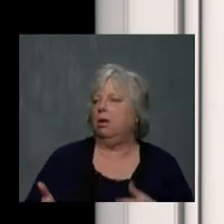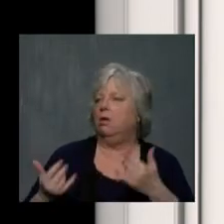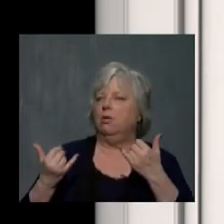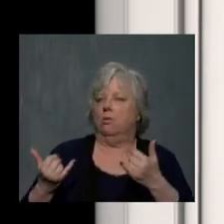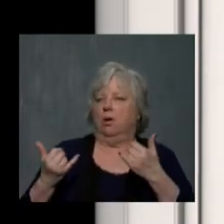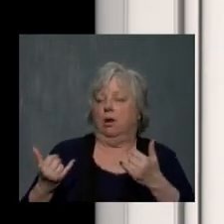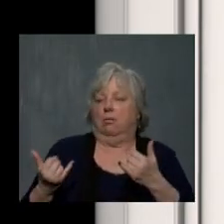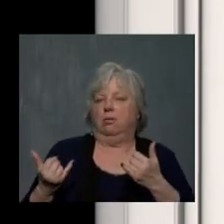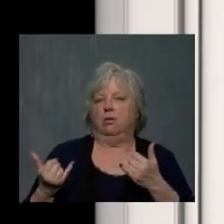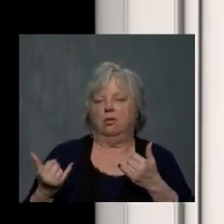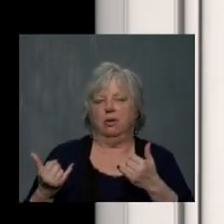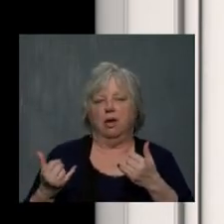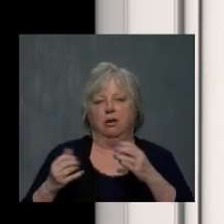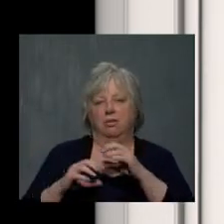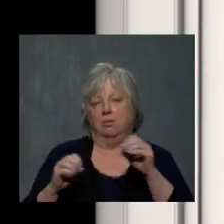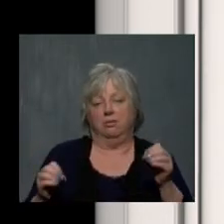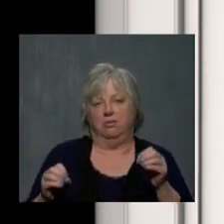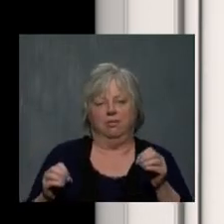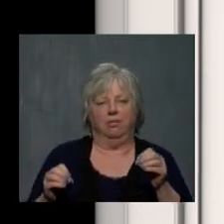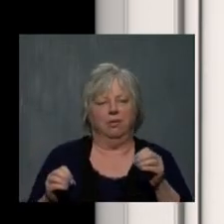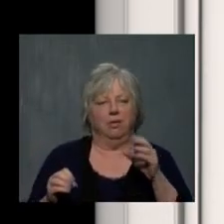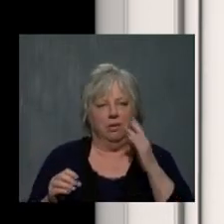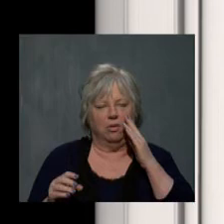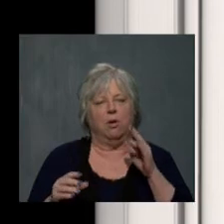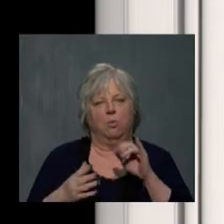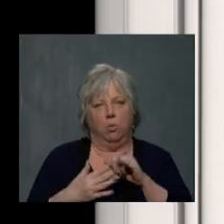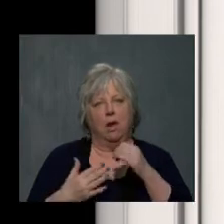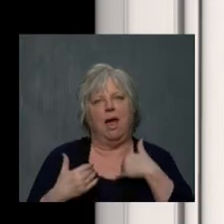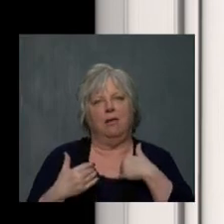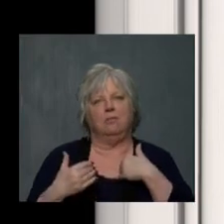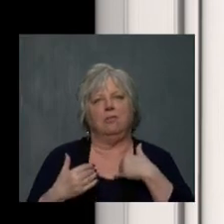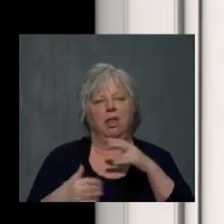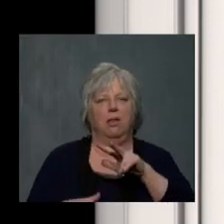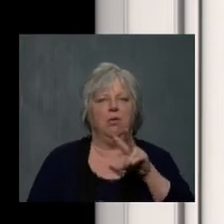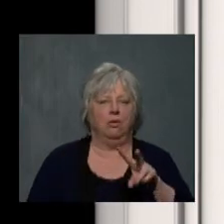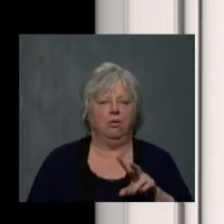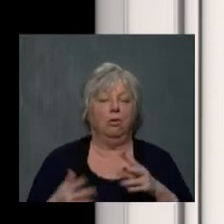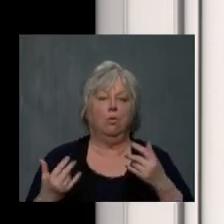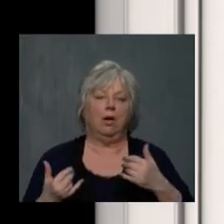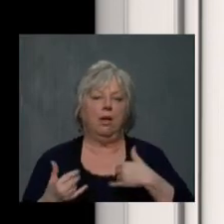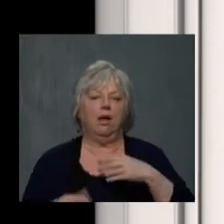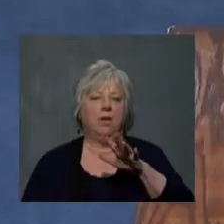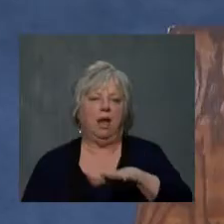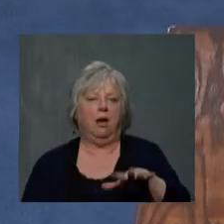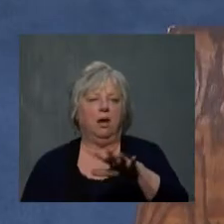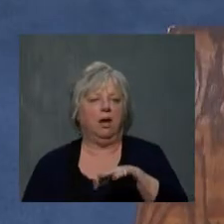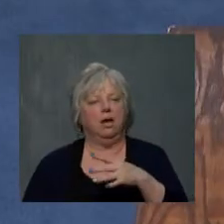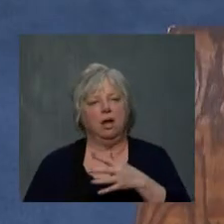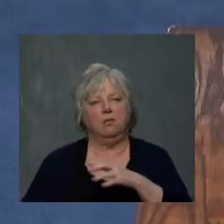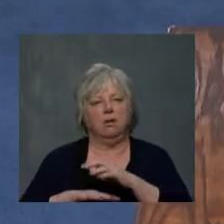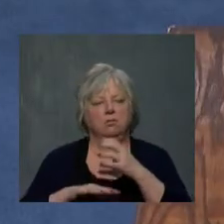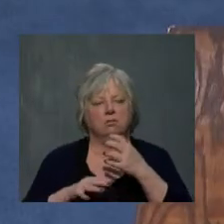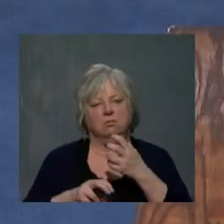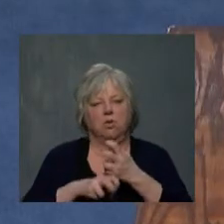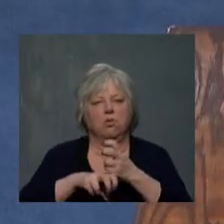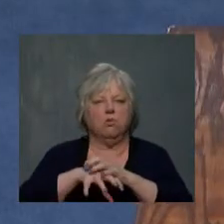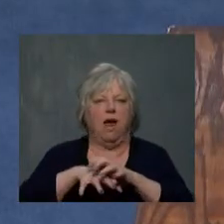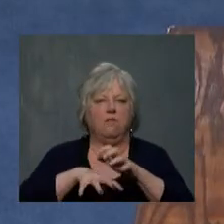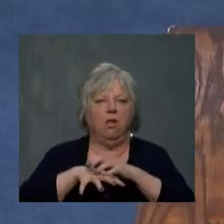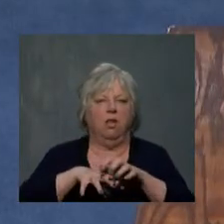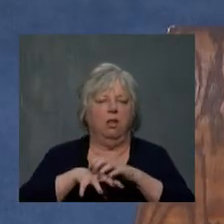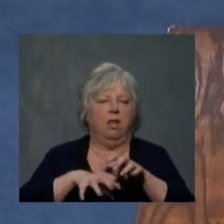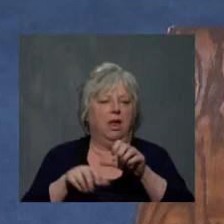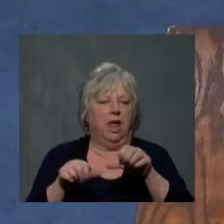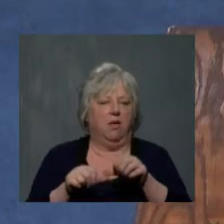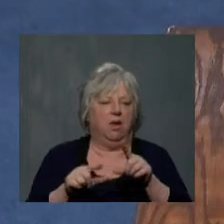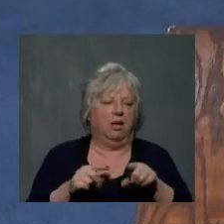right now there's none, so that's it'll be the 32. They have an area, kind of a gravel area, so this is more of